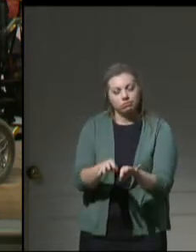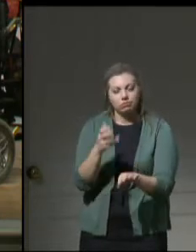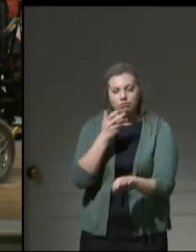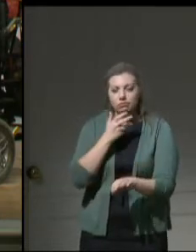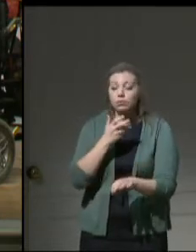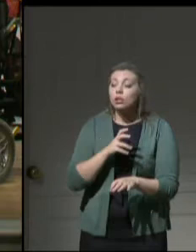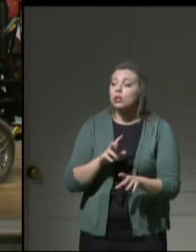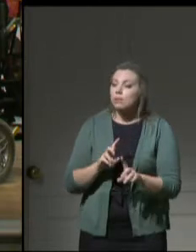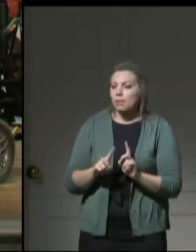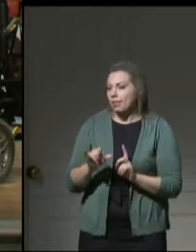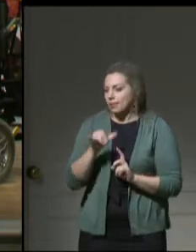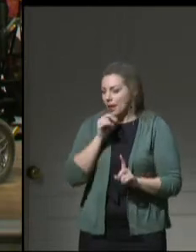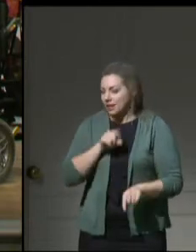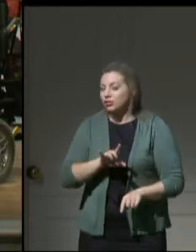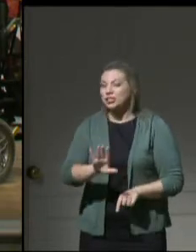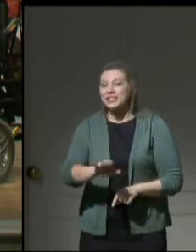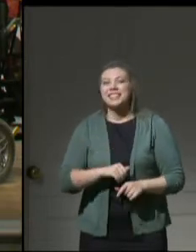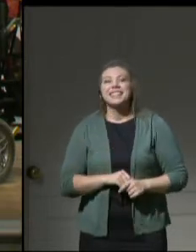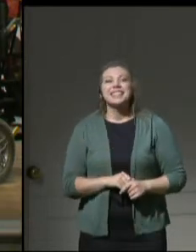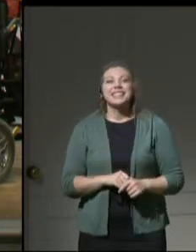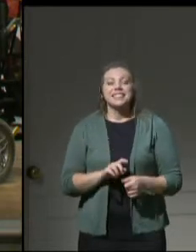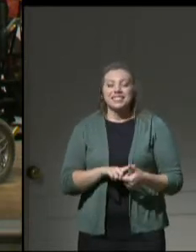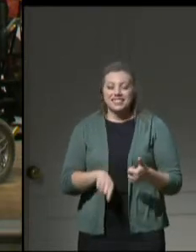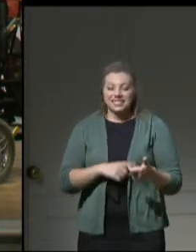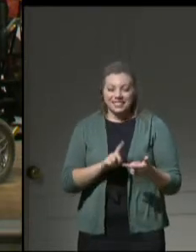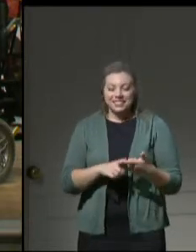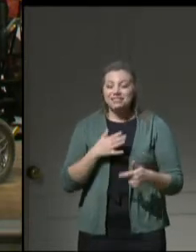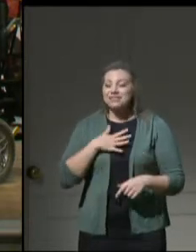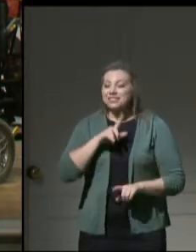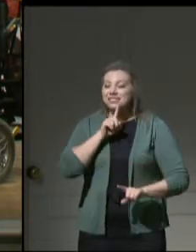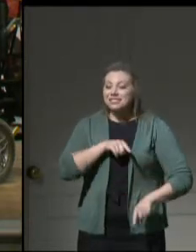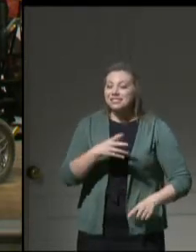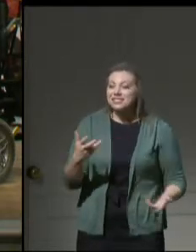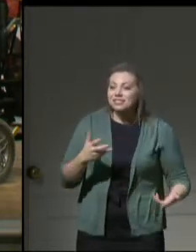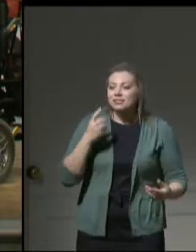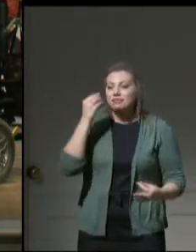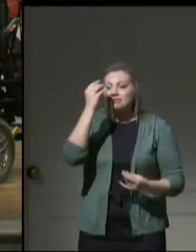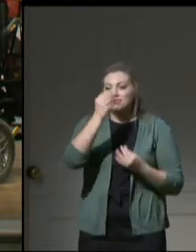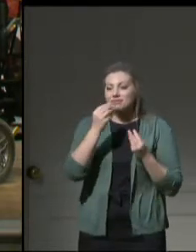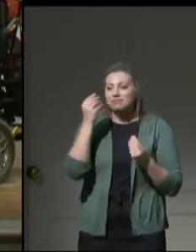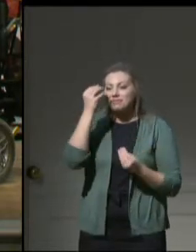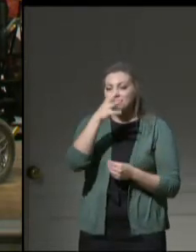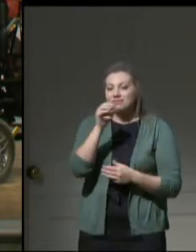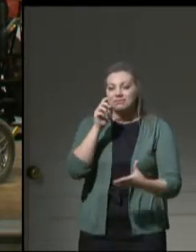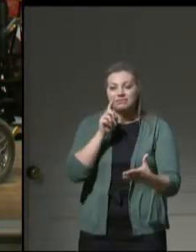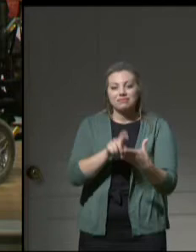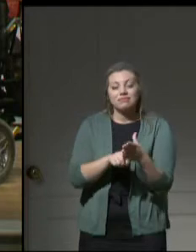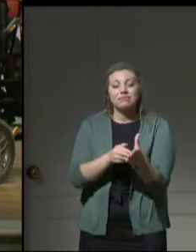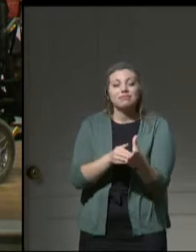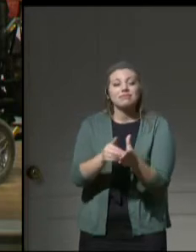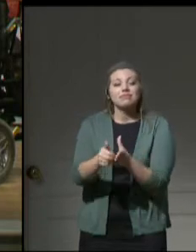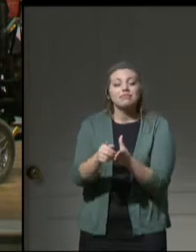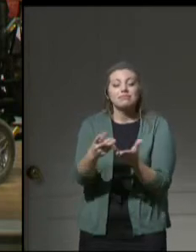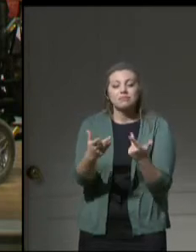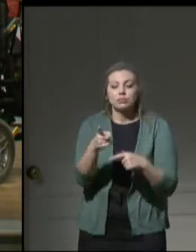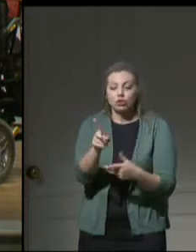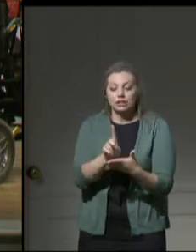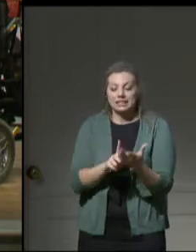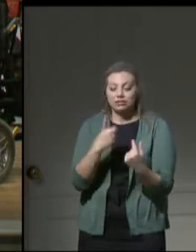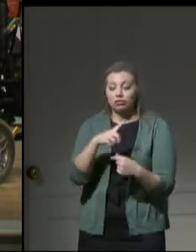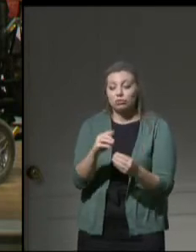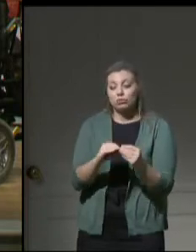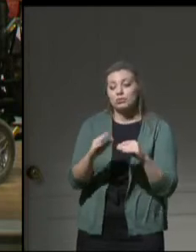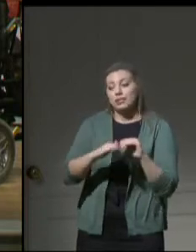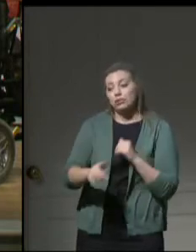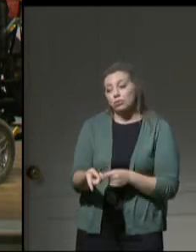wasn't going to be my answer. My answer was going to be to think about and recognize that oftentimes you may be designing for more